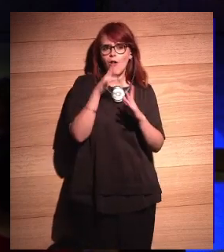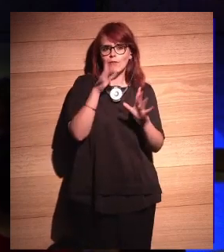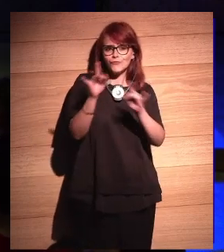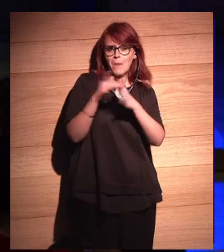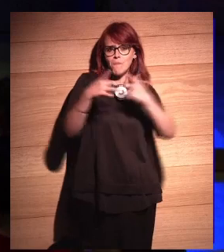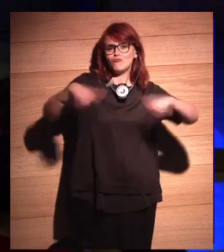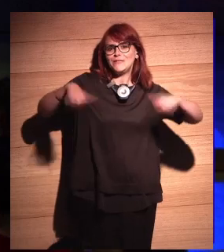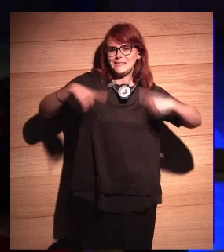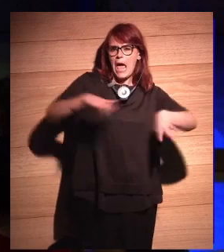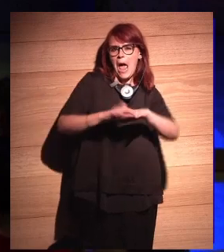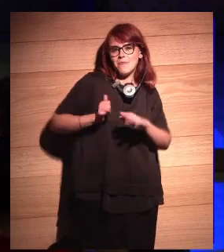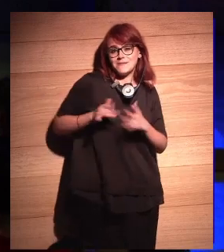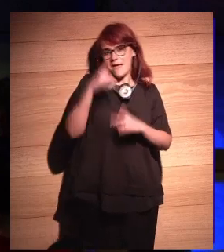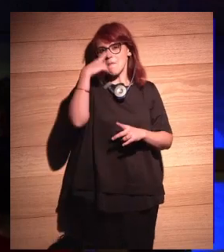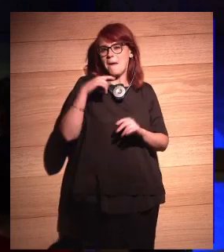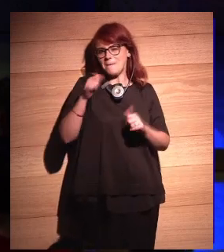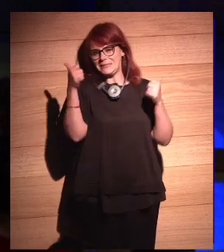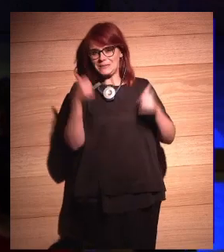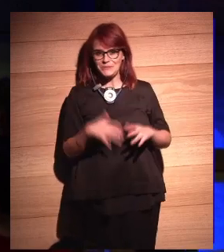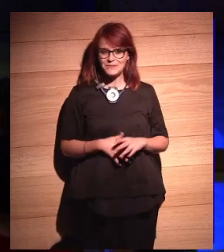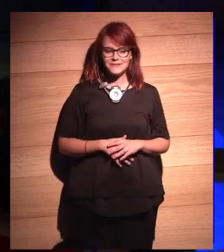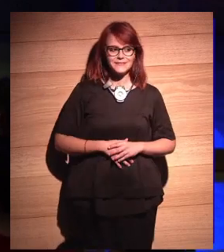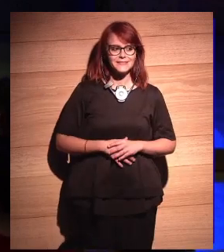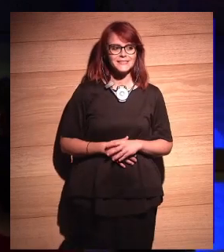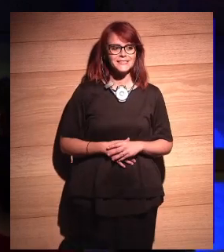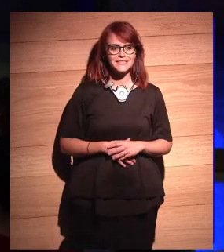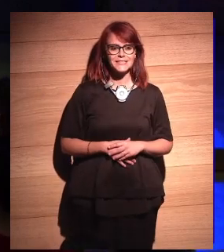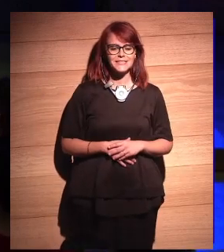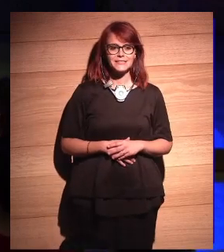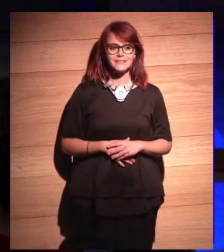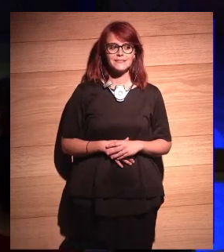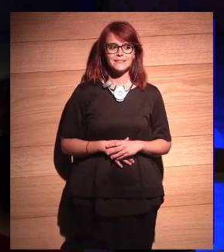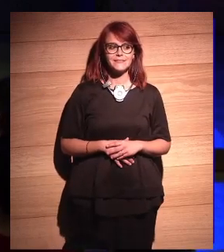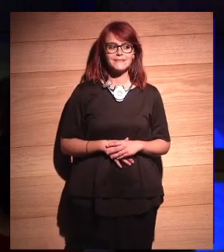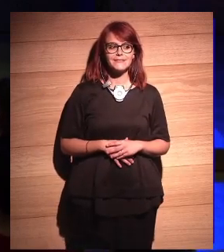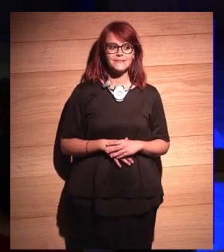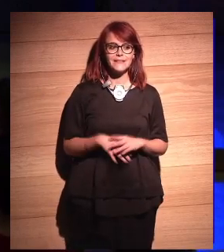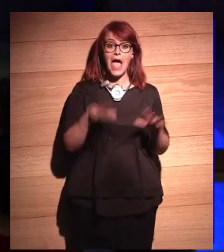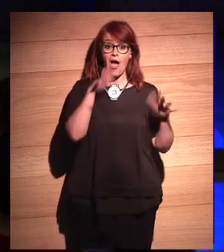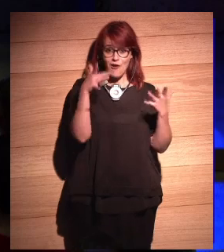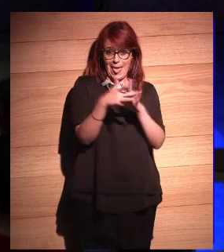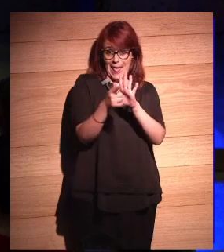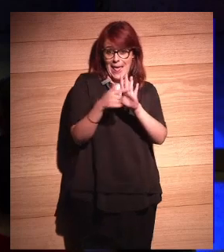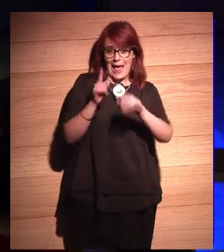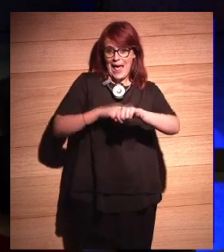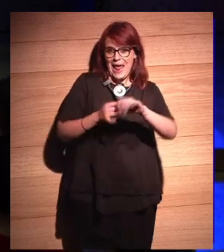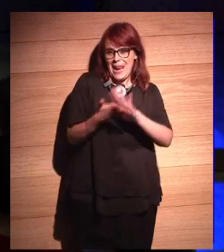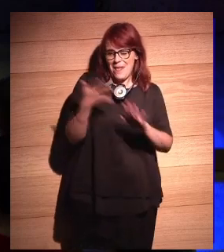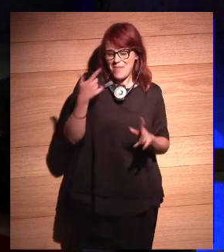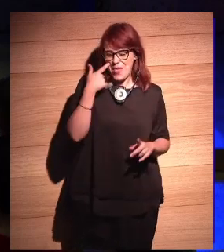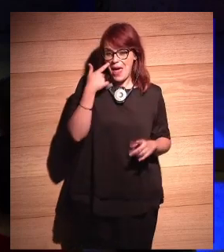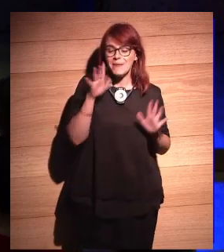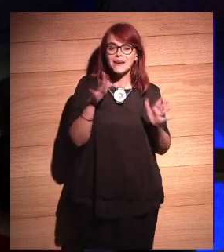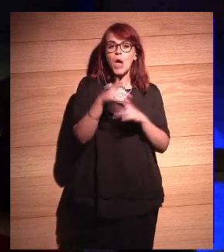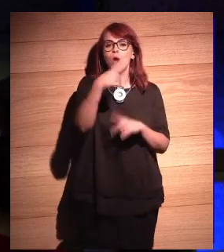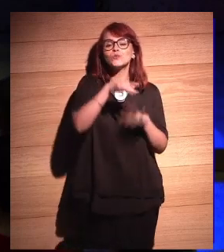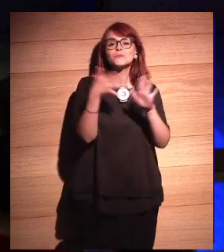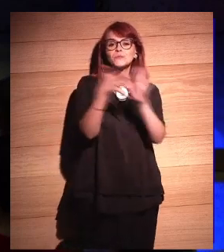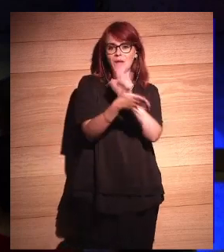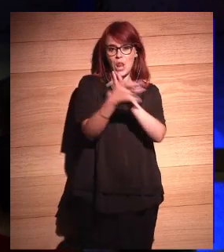than the pictures. It's just cutting out. Let me just quickly give you a very brief explanation of how they